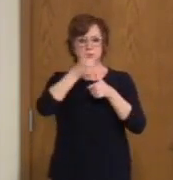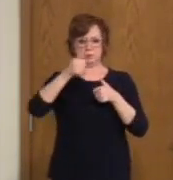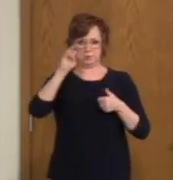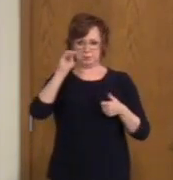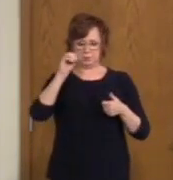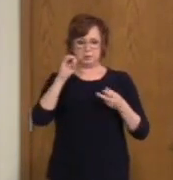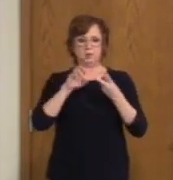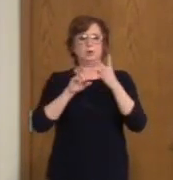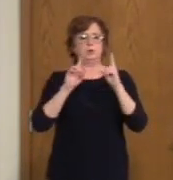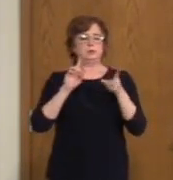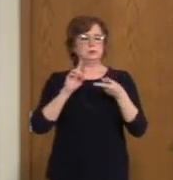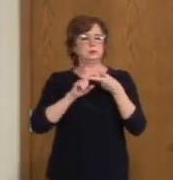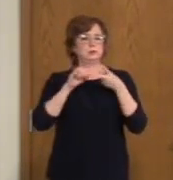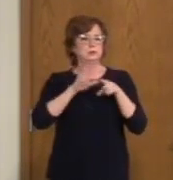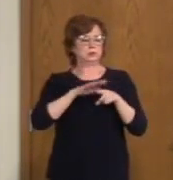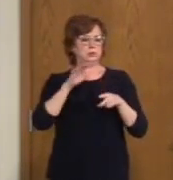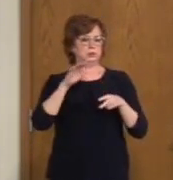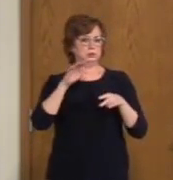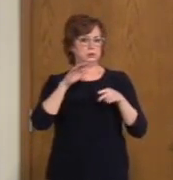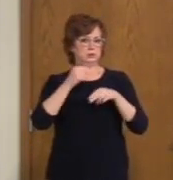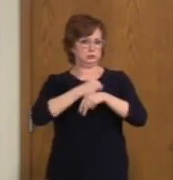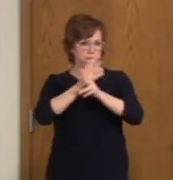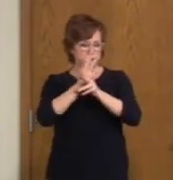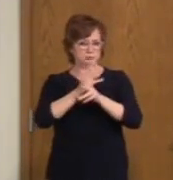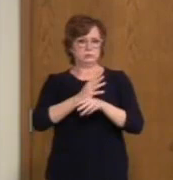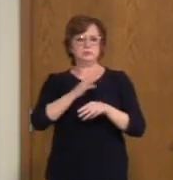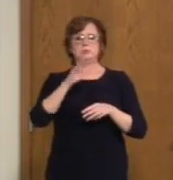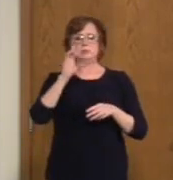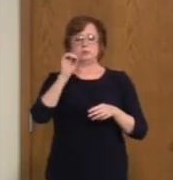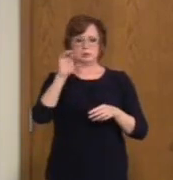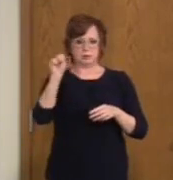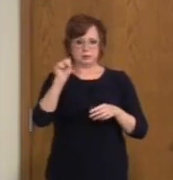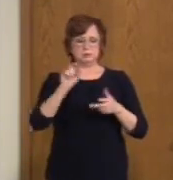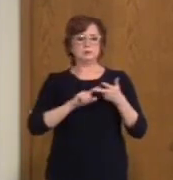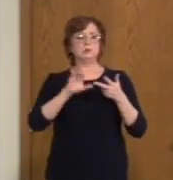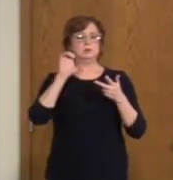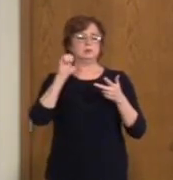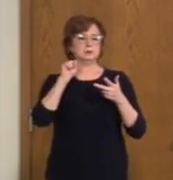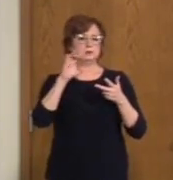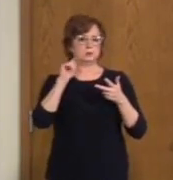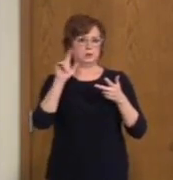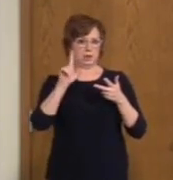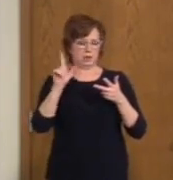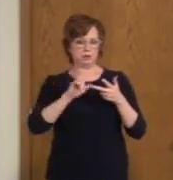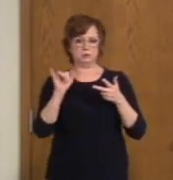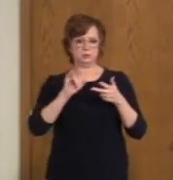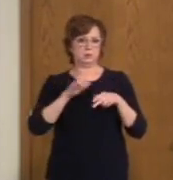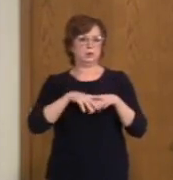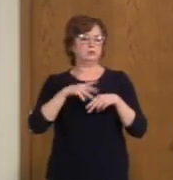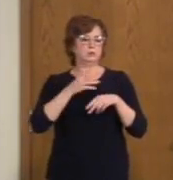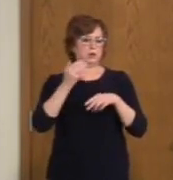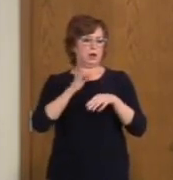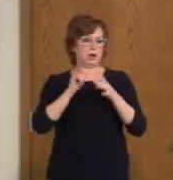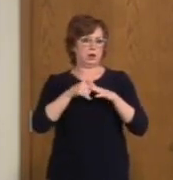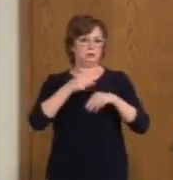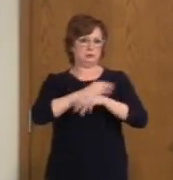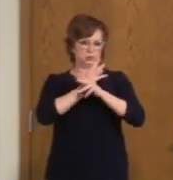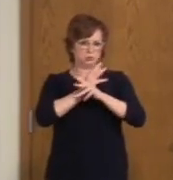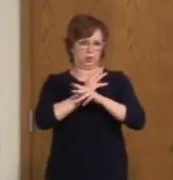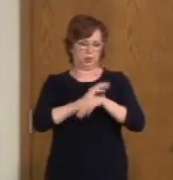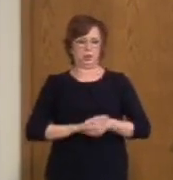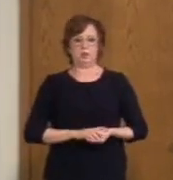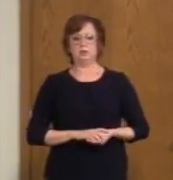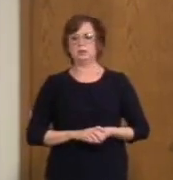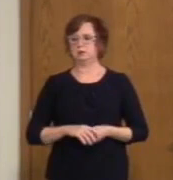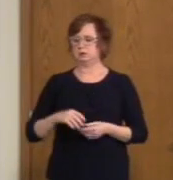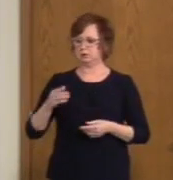Officer, Dr. Shahab, as well as SHA CEO Scott Livingstone. We'll start with opening remarks and then move to questions. Premier? Well, thank